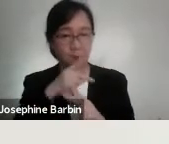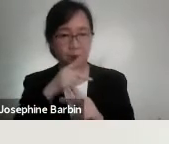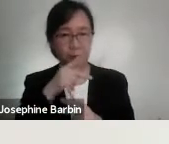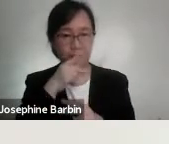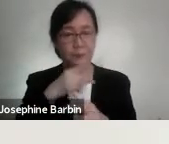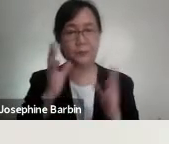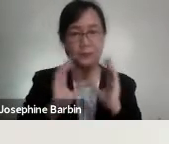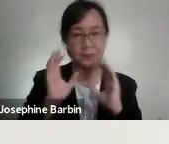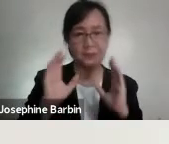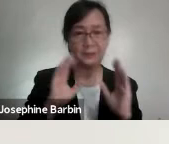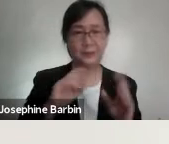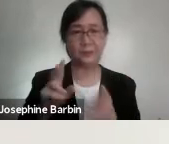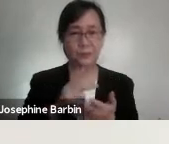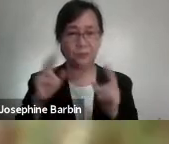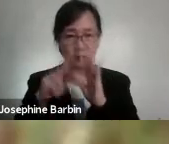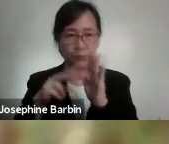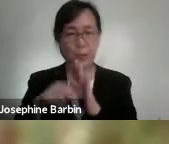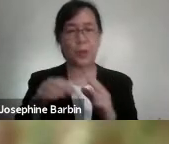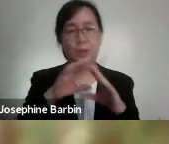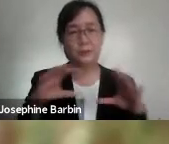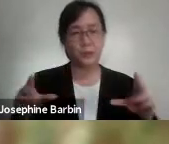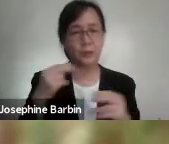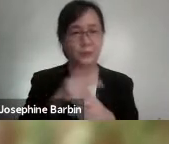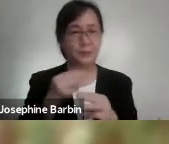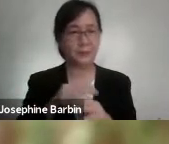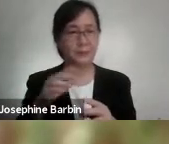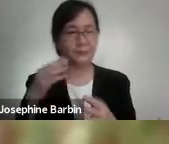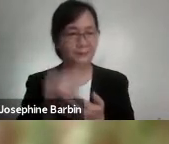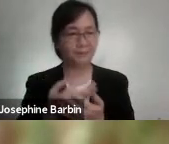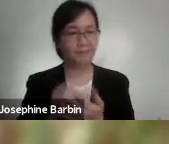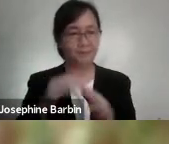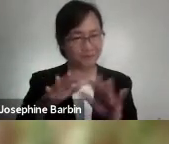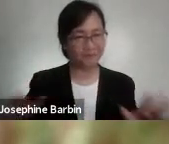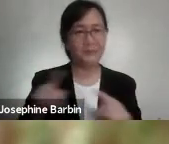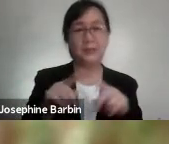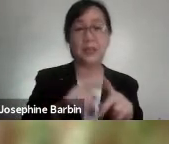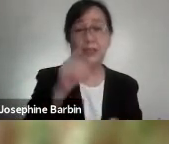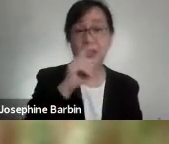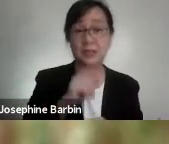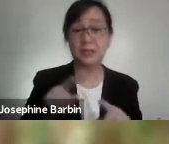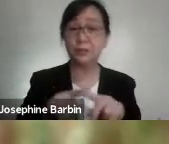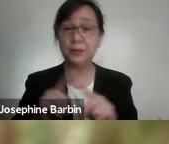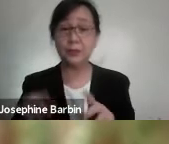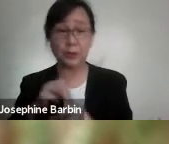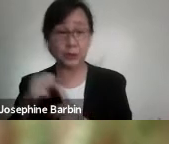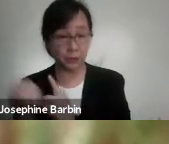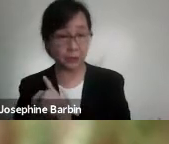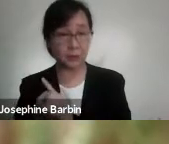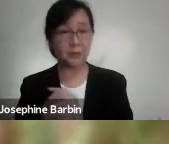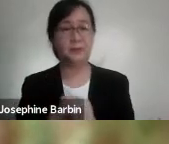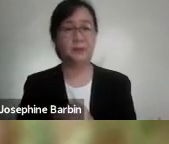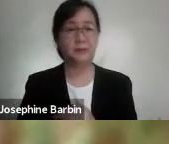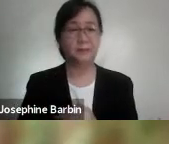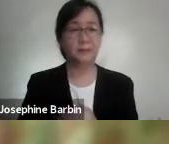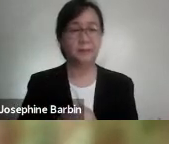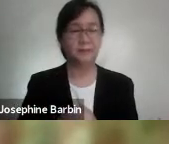videos, or comments to make money. Children of different ages, in different situations,